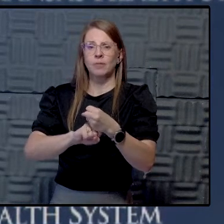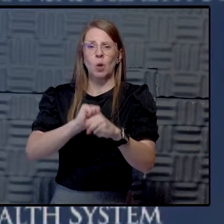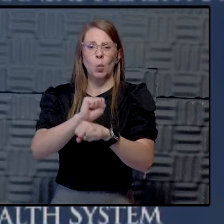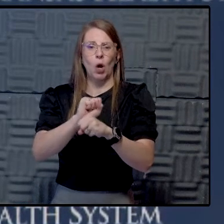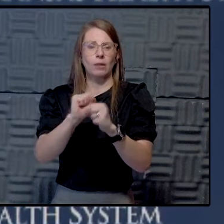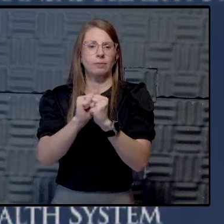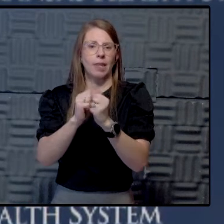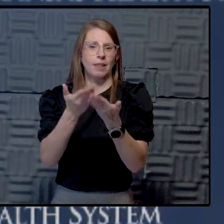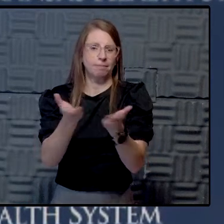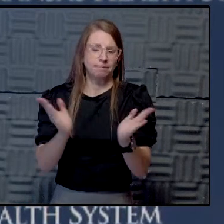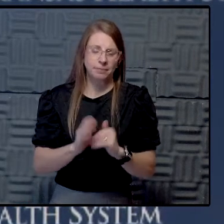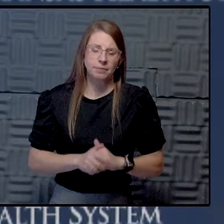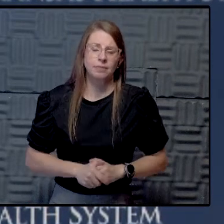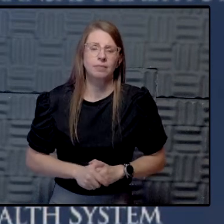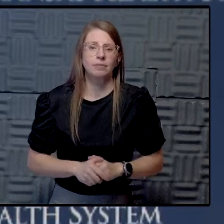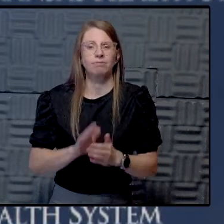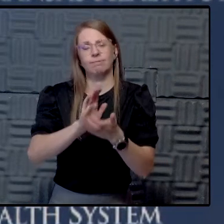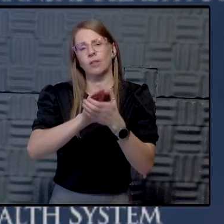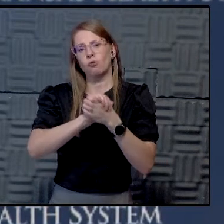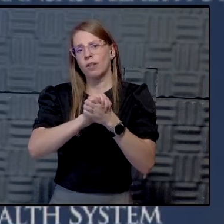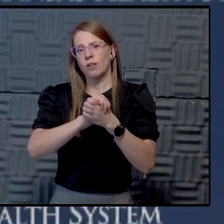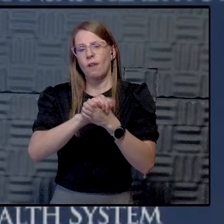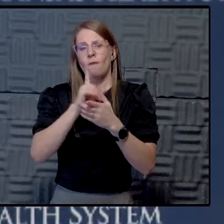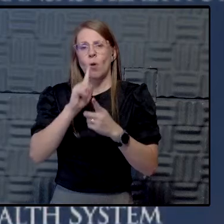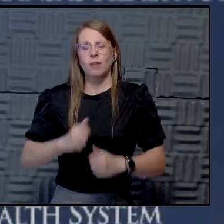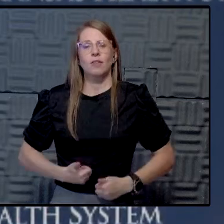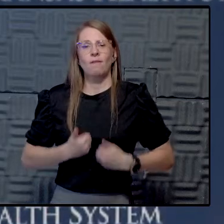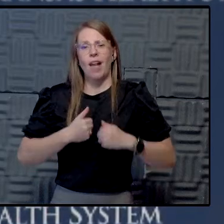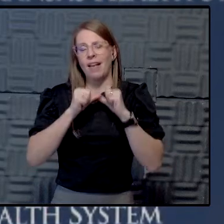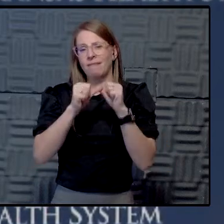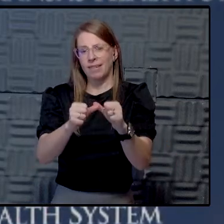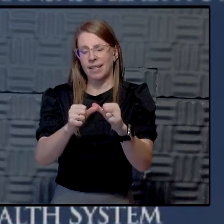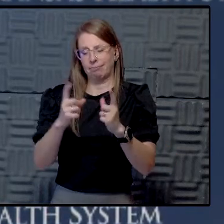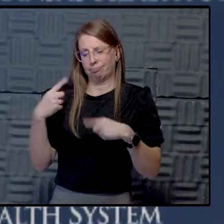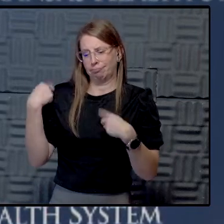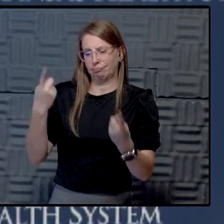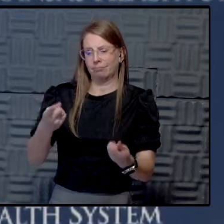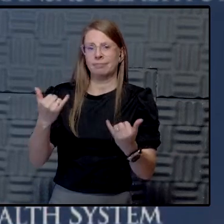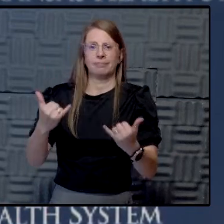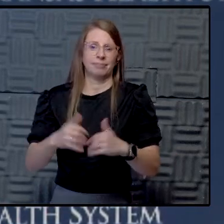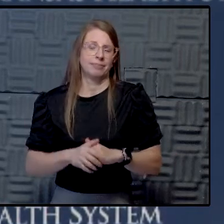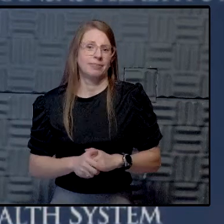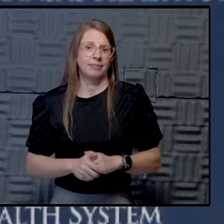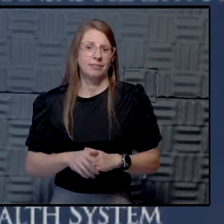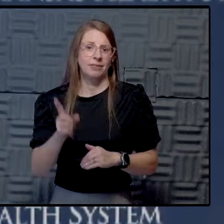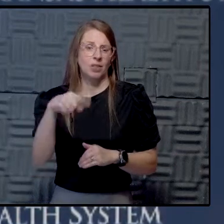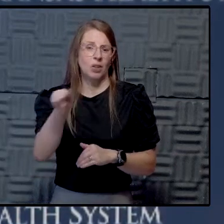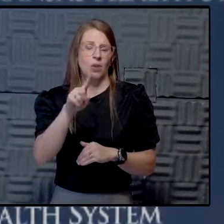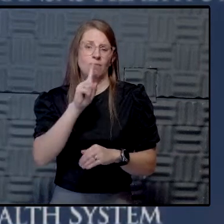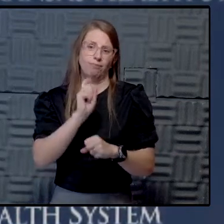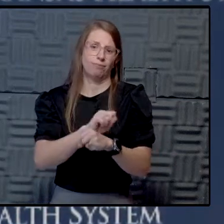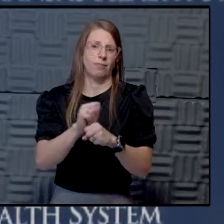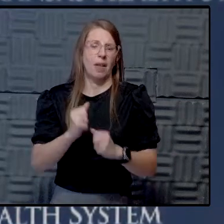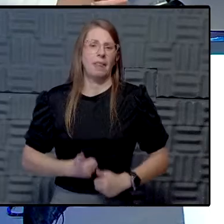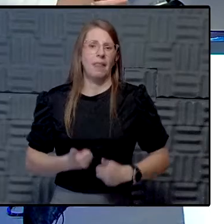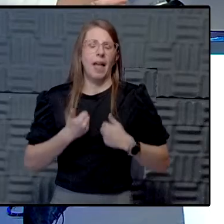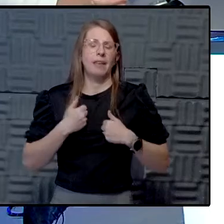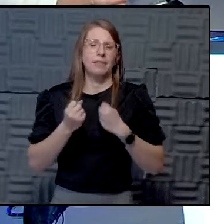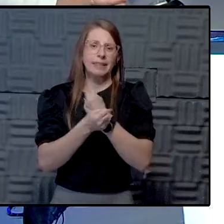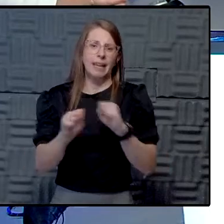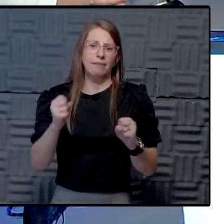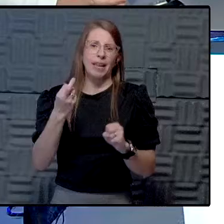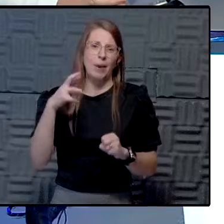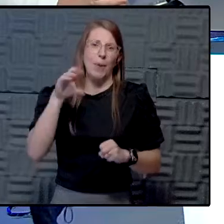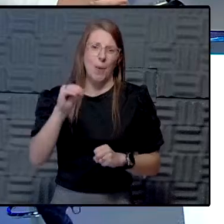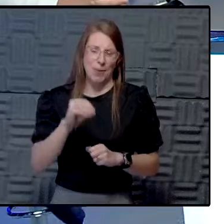and just my congratulations for surviving to this point, and you guys are true life-saving heroes. Yeah,